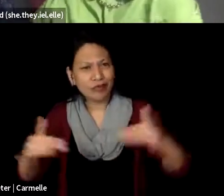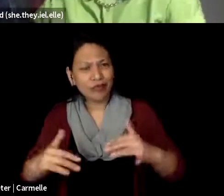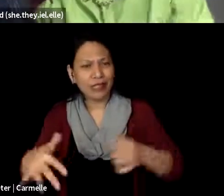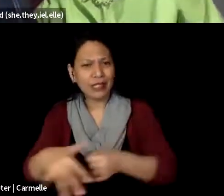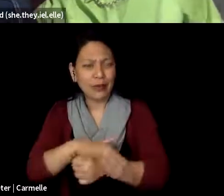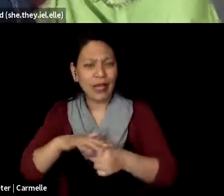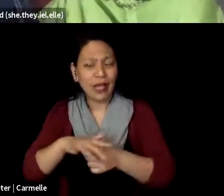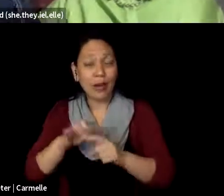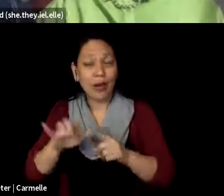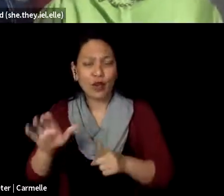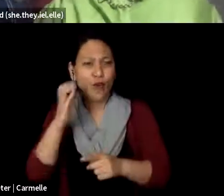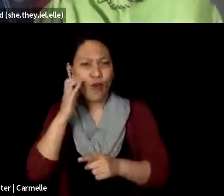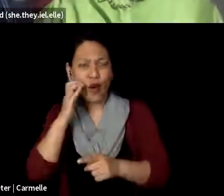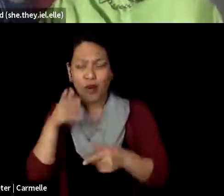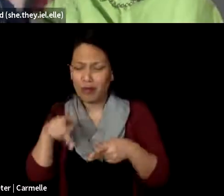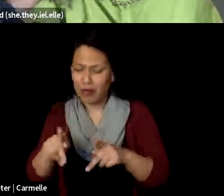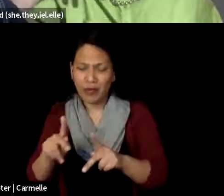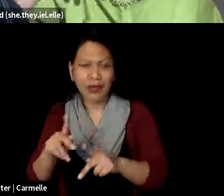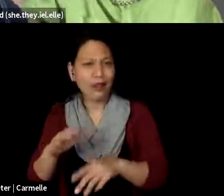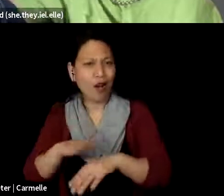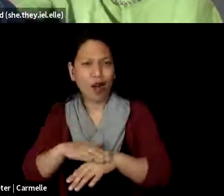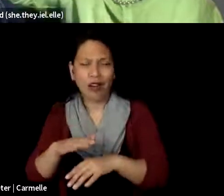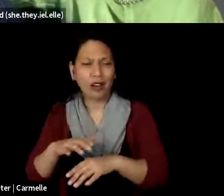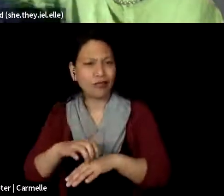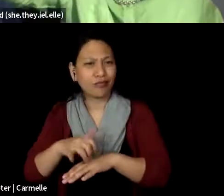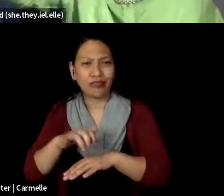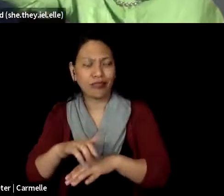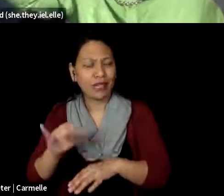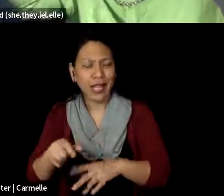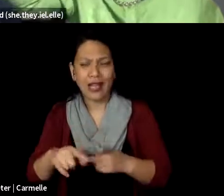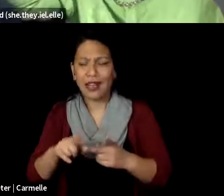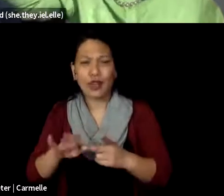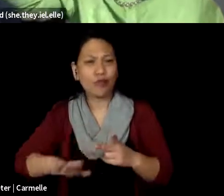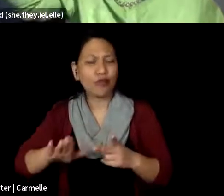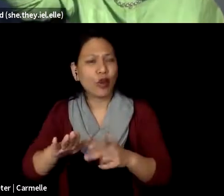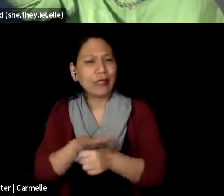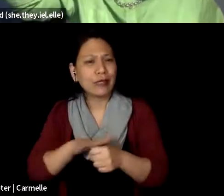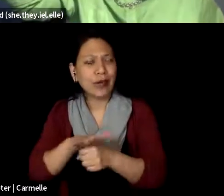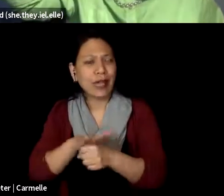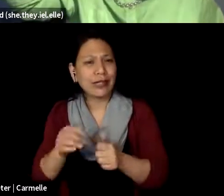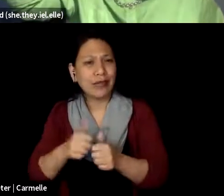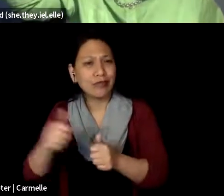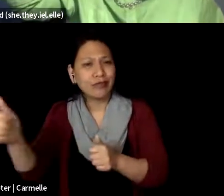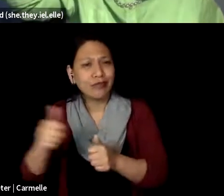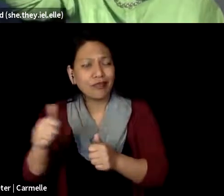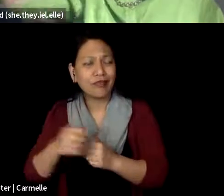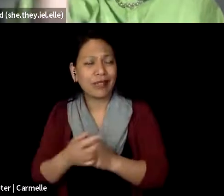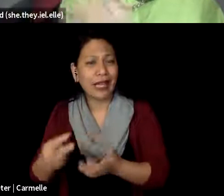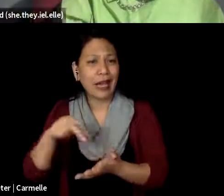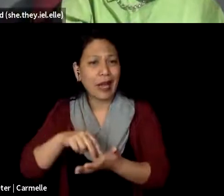allowed to leave their phones on. They could leave the space if they needed to, they could and come back in whenever they needed to,